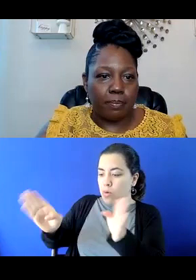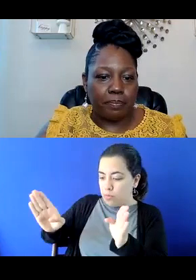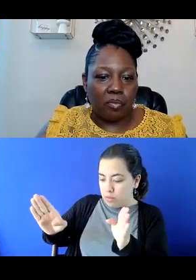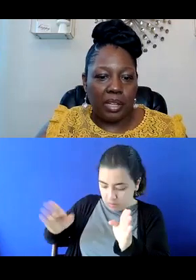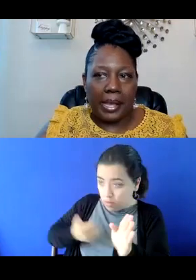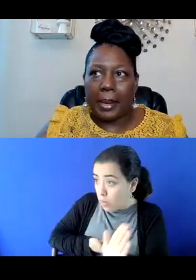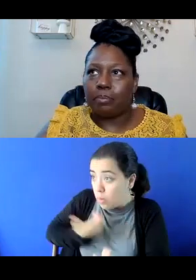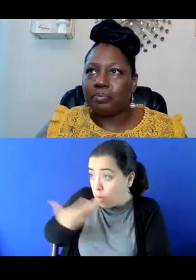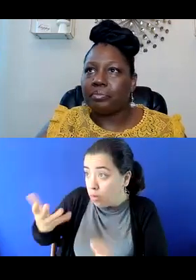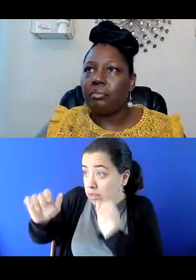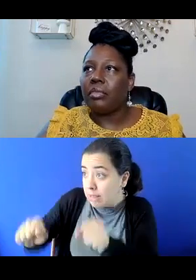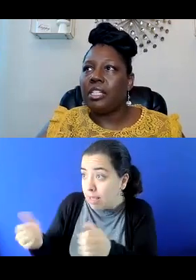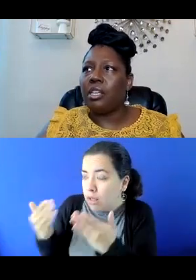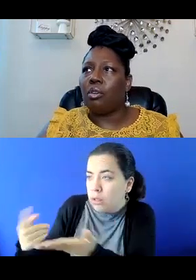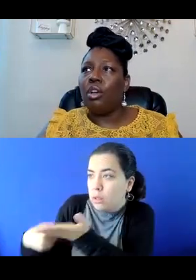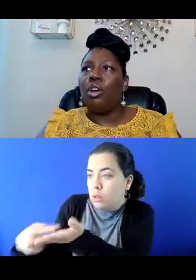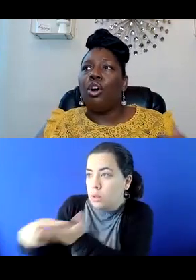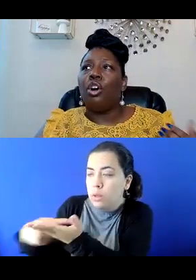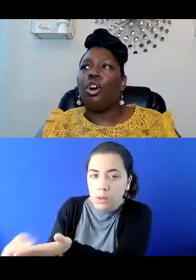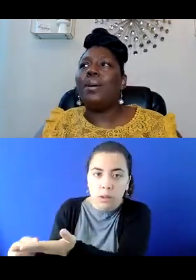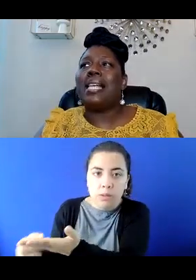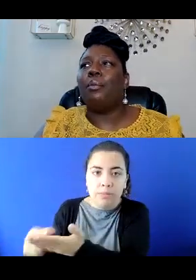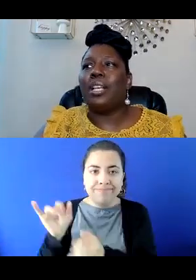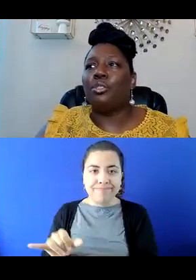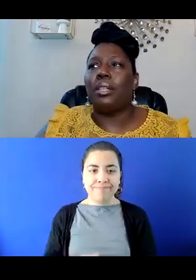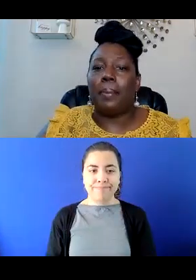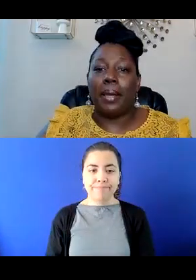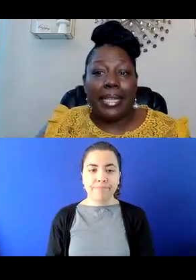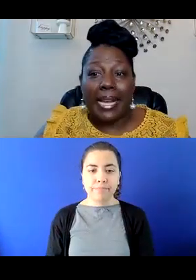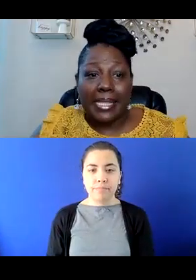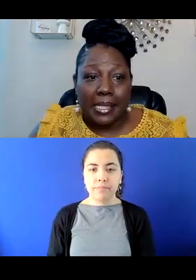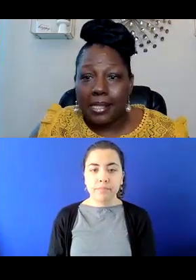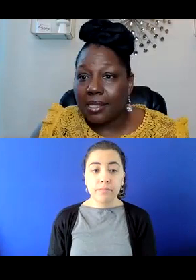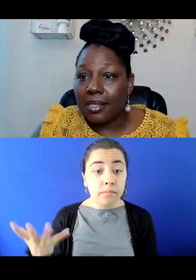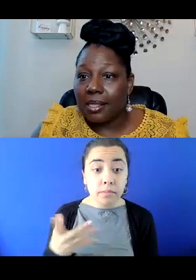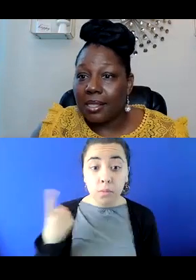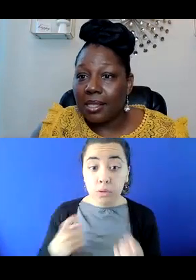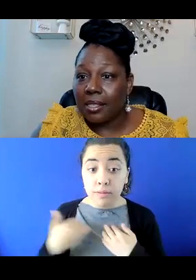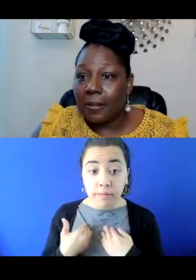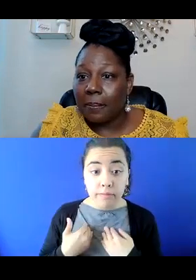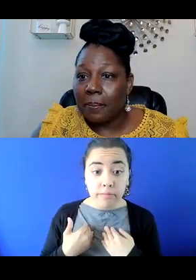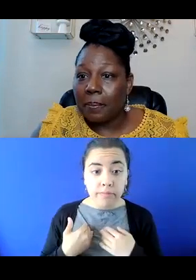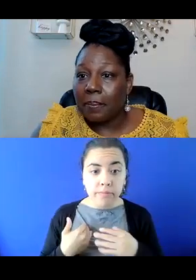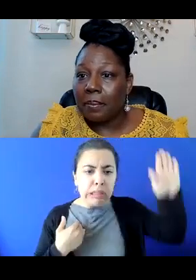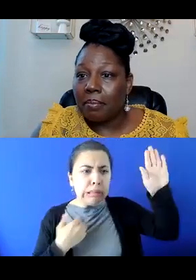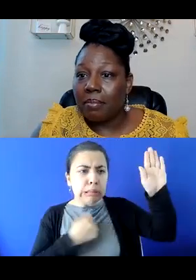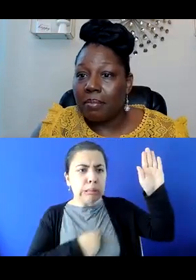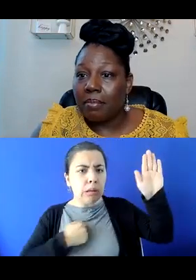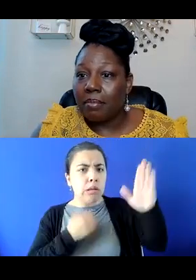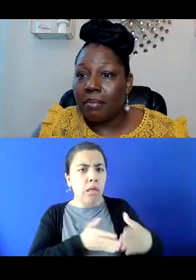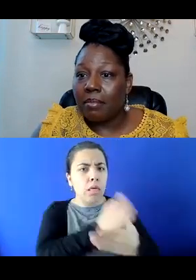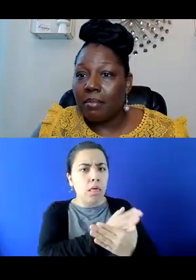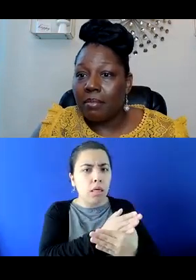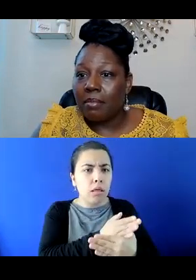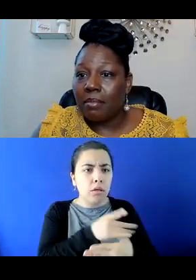are. Okay? So, who is at Tamara? risk? Yes? I'm sorry to interrupt you, but what you're saying